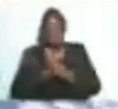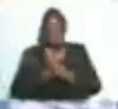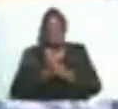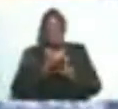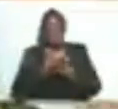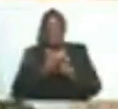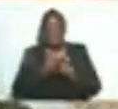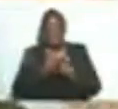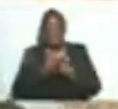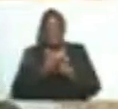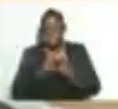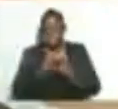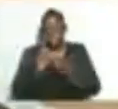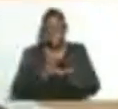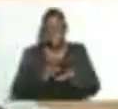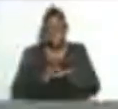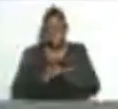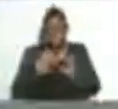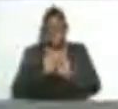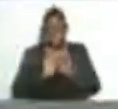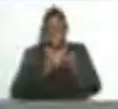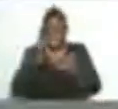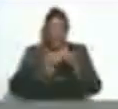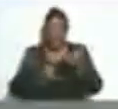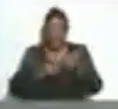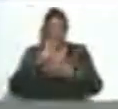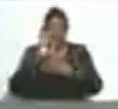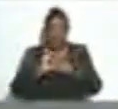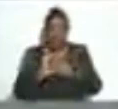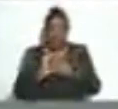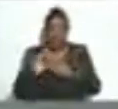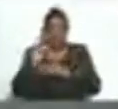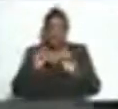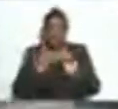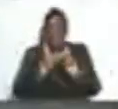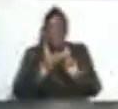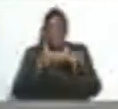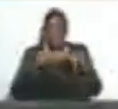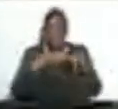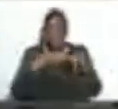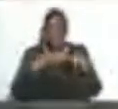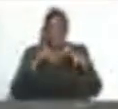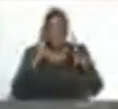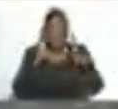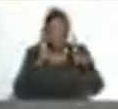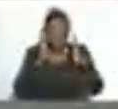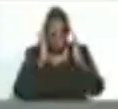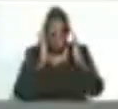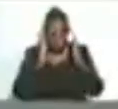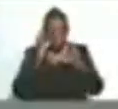Air-related news after shutting its doors last February, leaving hundreds of workers to find employment elsewhere. Much focus has been